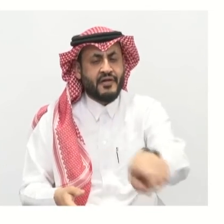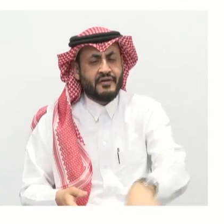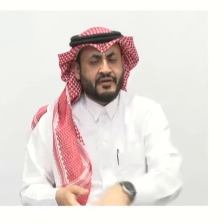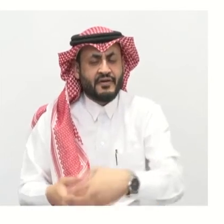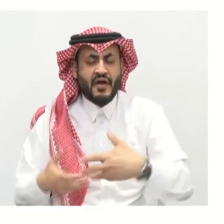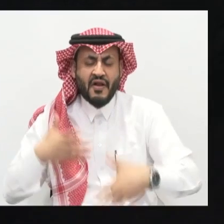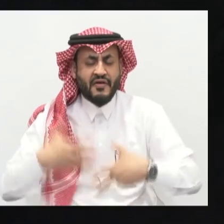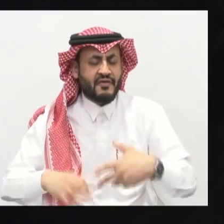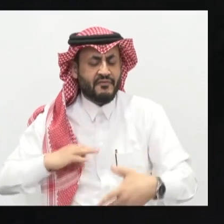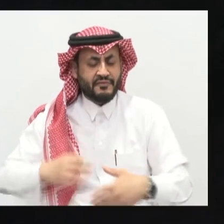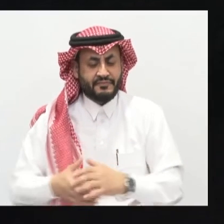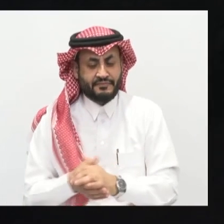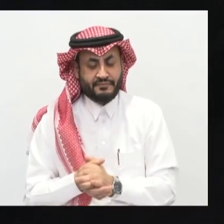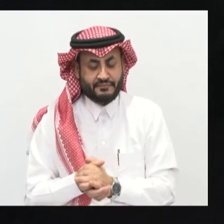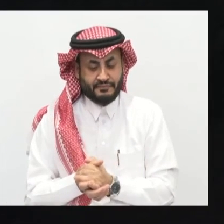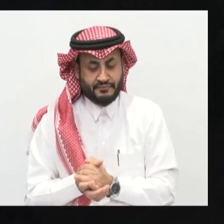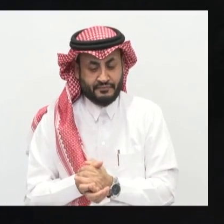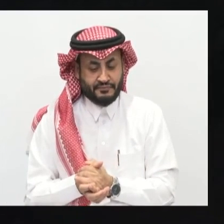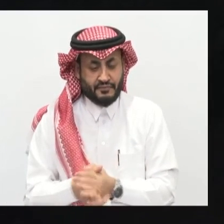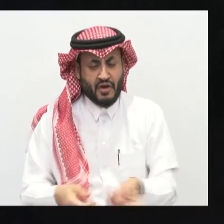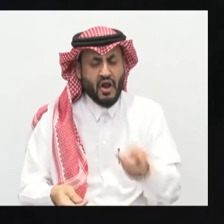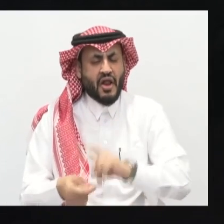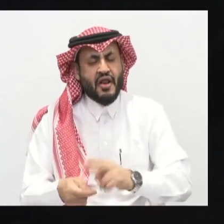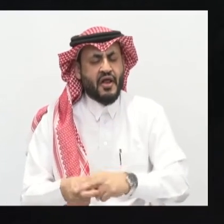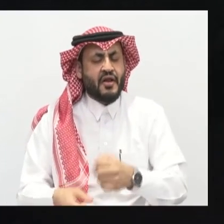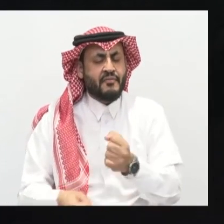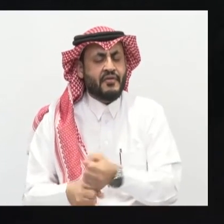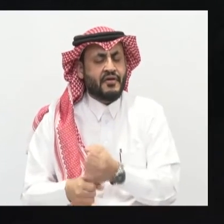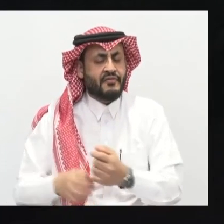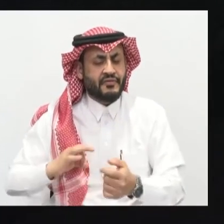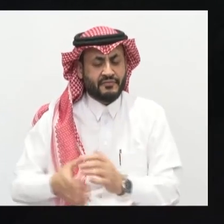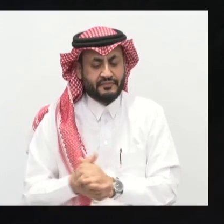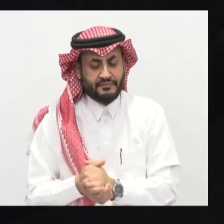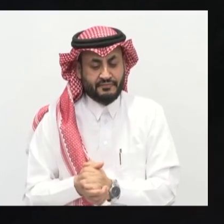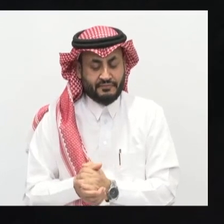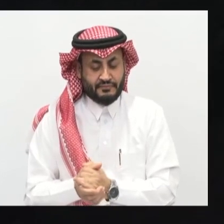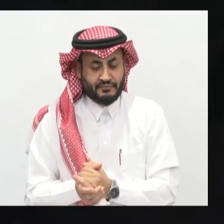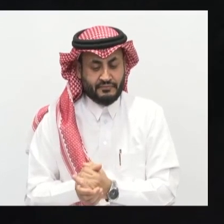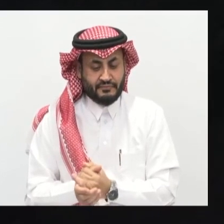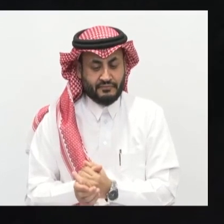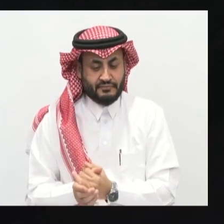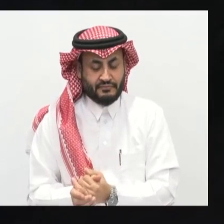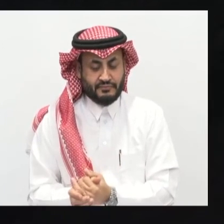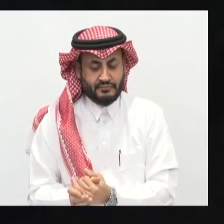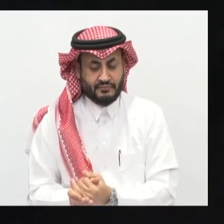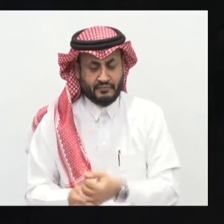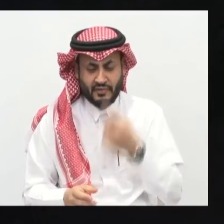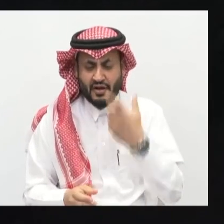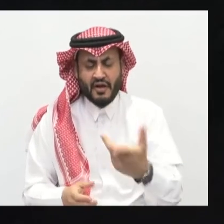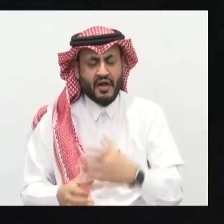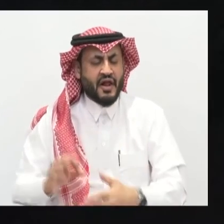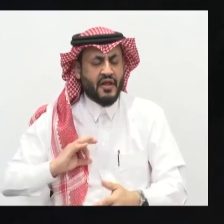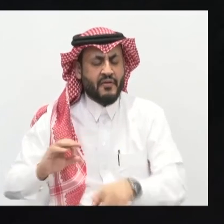Every day, there's something that you want to do or finish or accomplish because you have a feeling that comes after that you want. What is the feeling